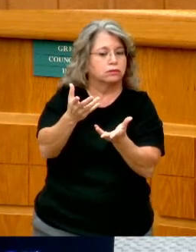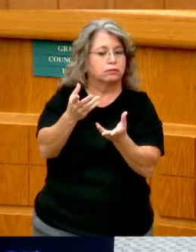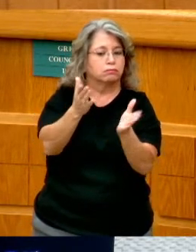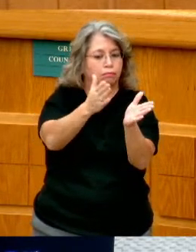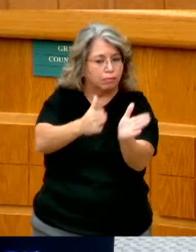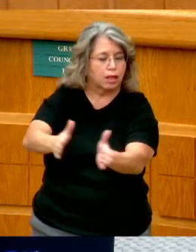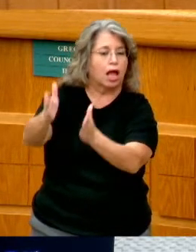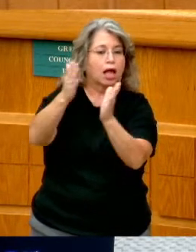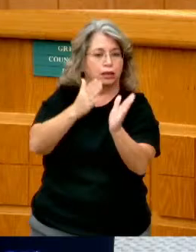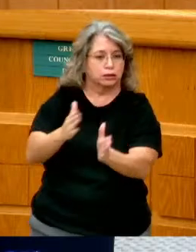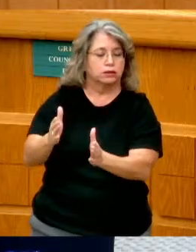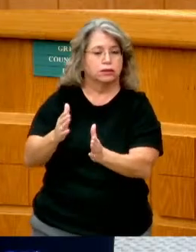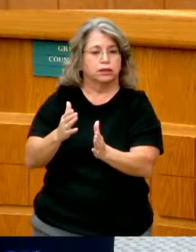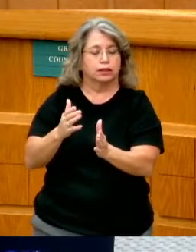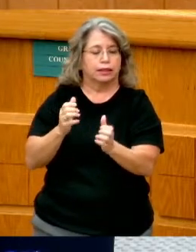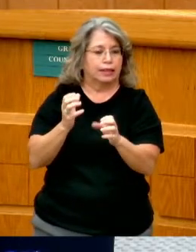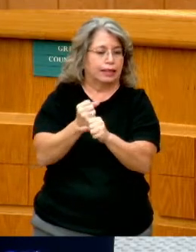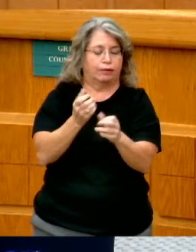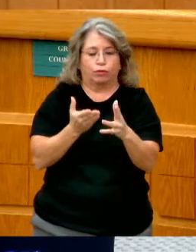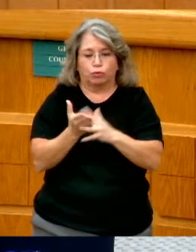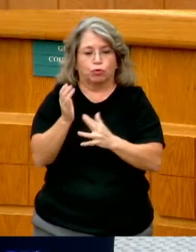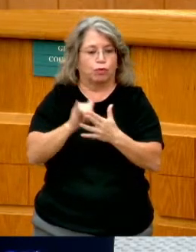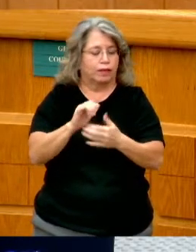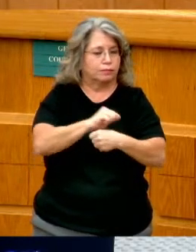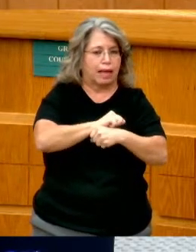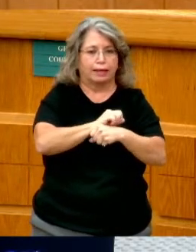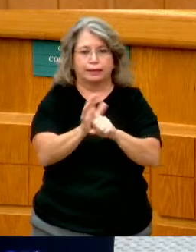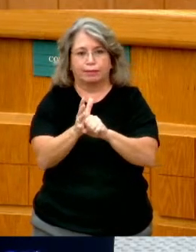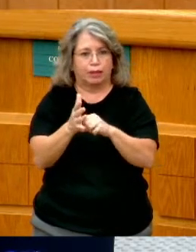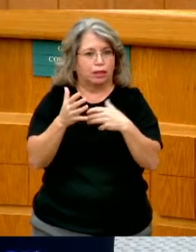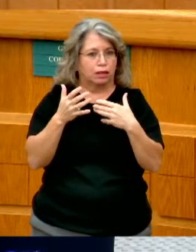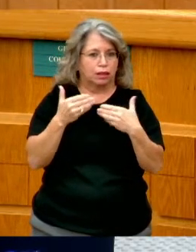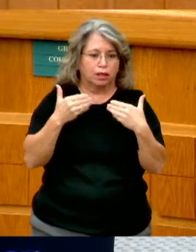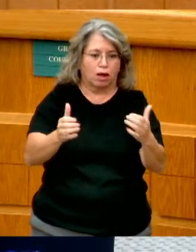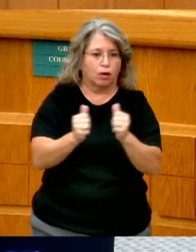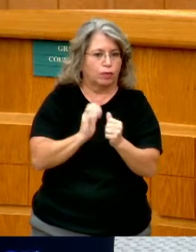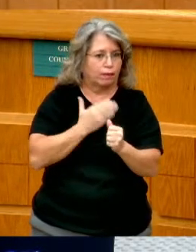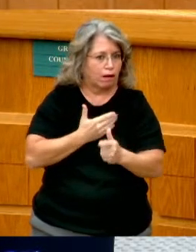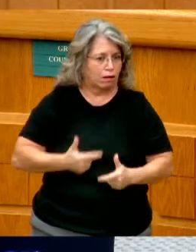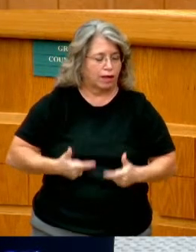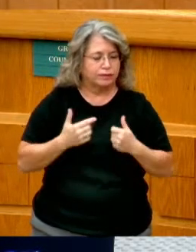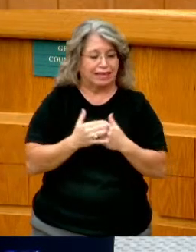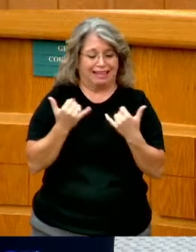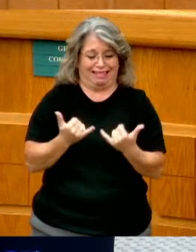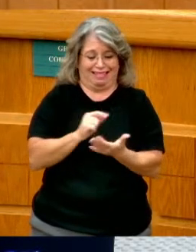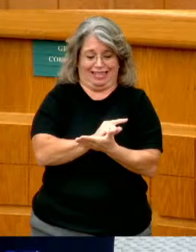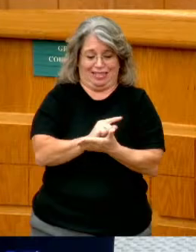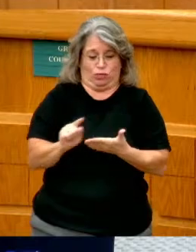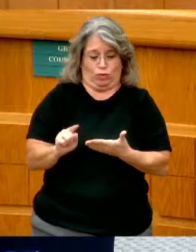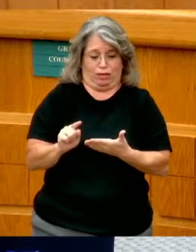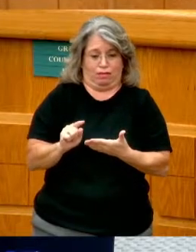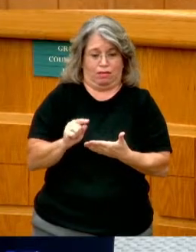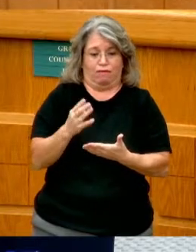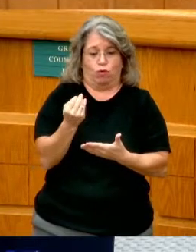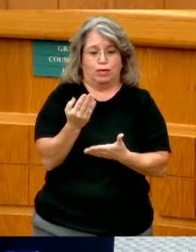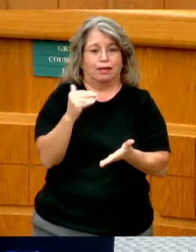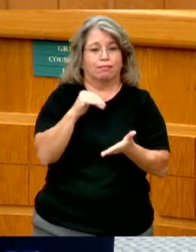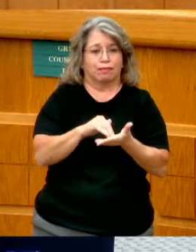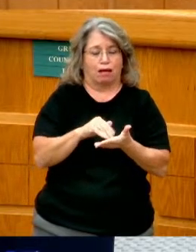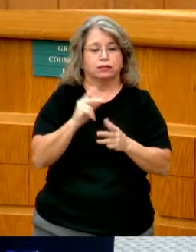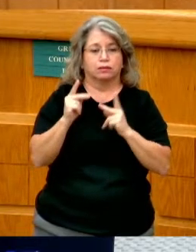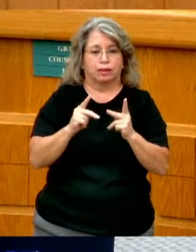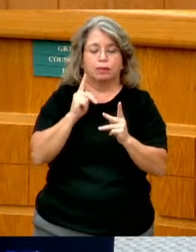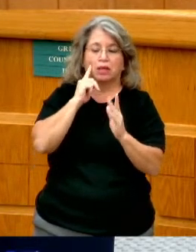getting past it and with our lives. This week alone, 14,000 people are expected to receive either